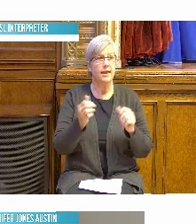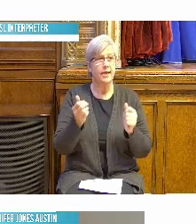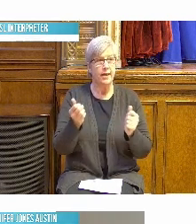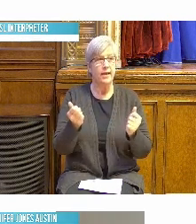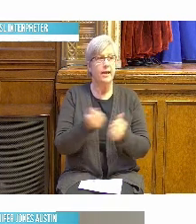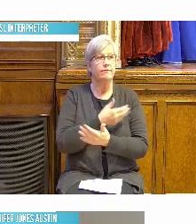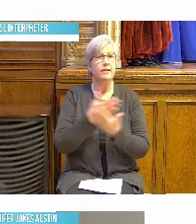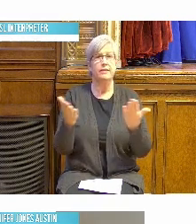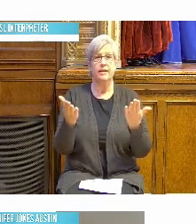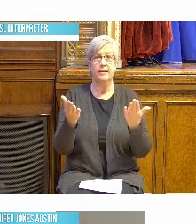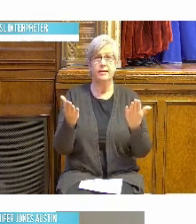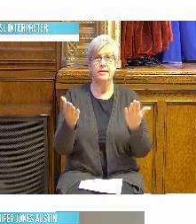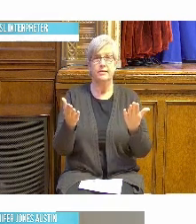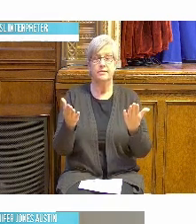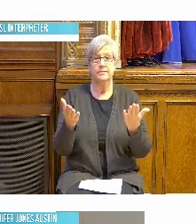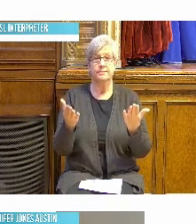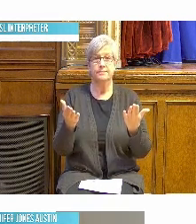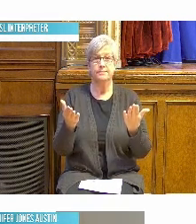everything is,